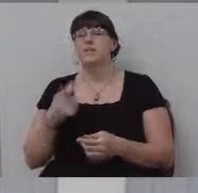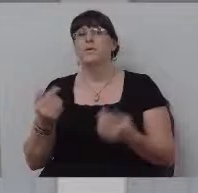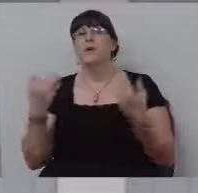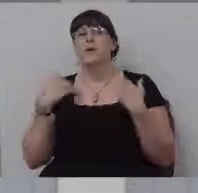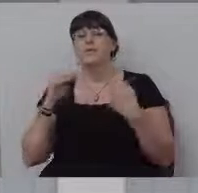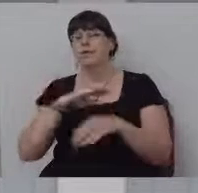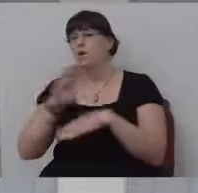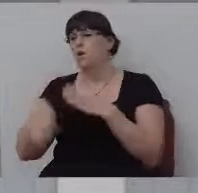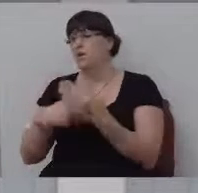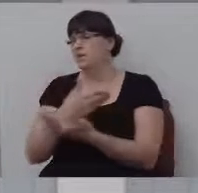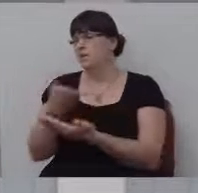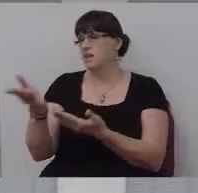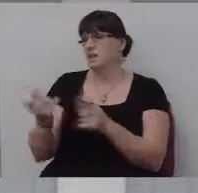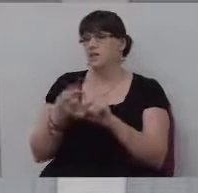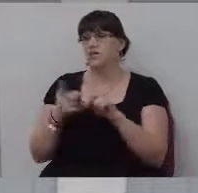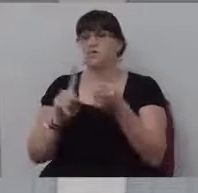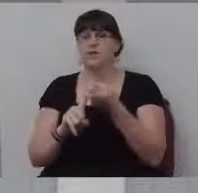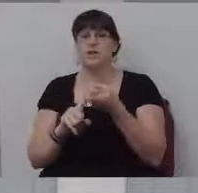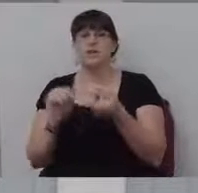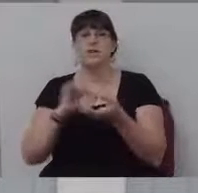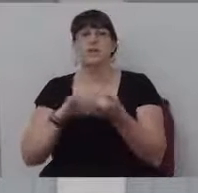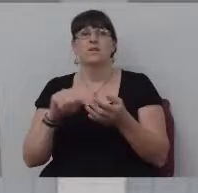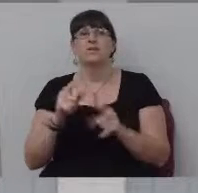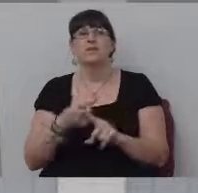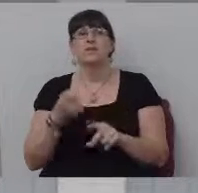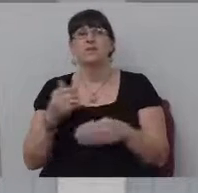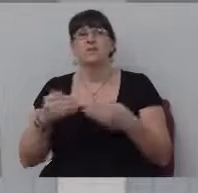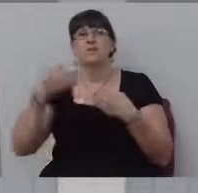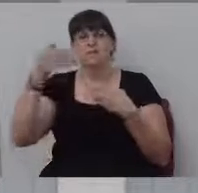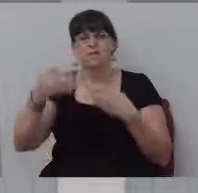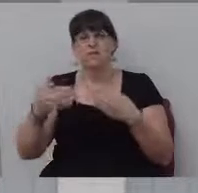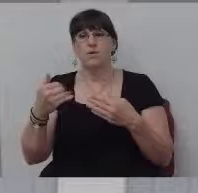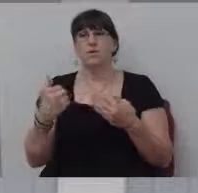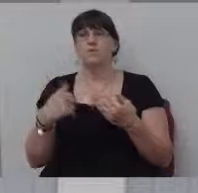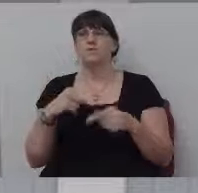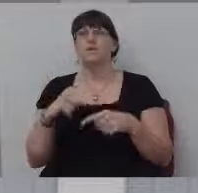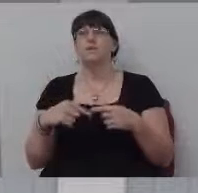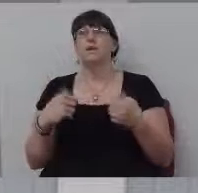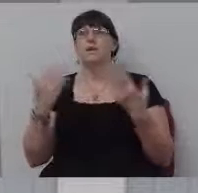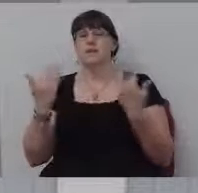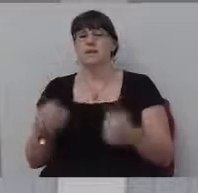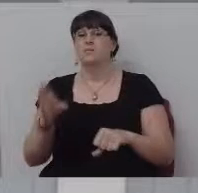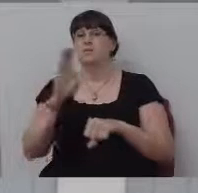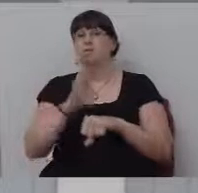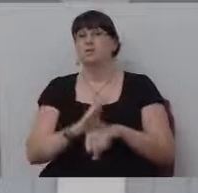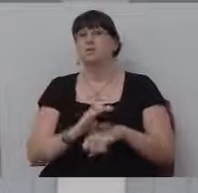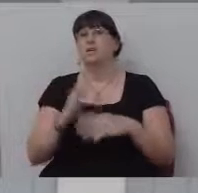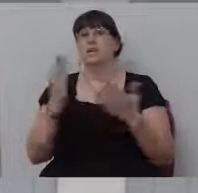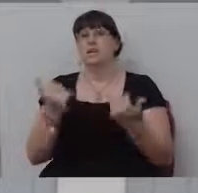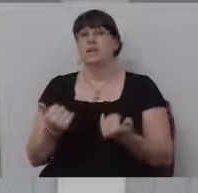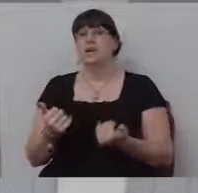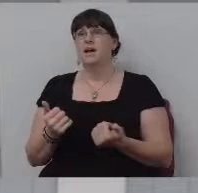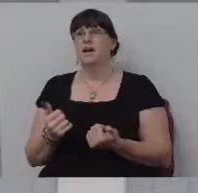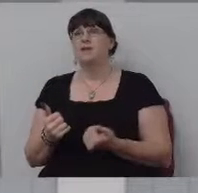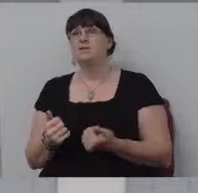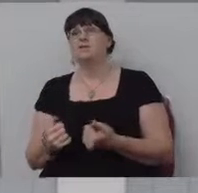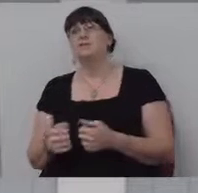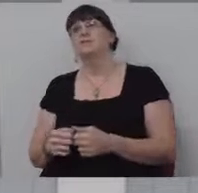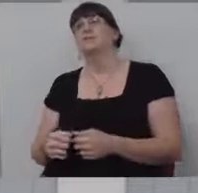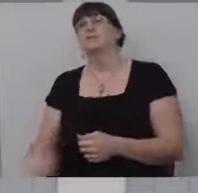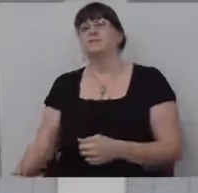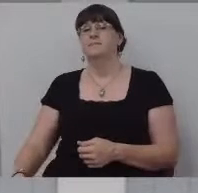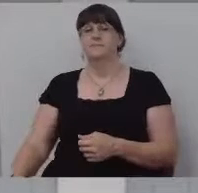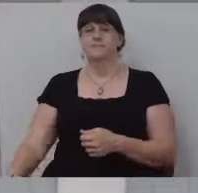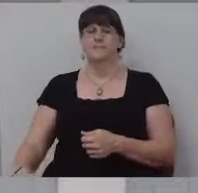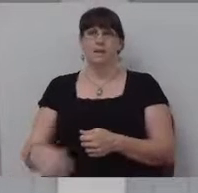friends with and from the old days when I wasn't a Christian and all that kind of stuff, and so now they know I'm going to go to church, and now because of Mike, they know that I'm going to go to church, and now I'm